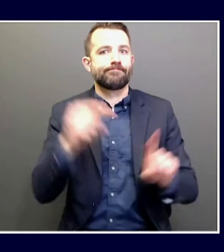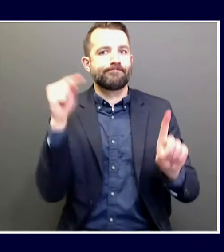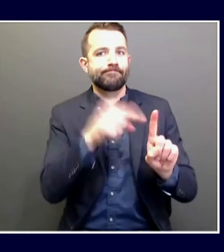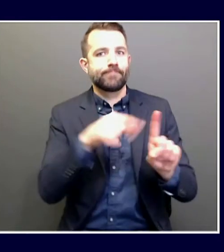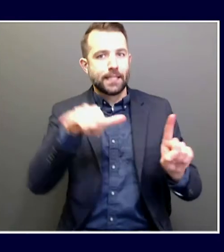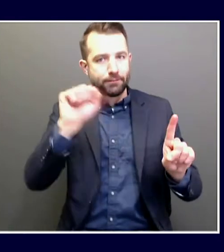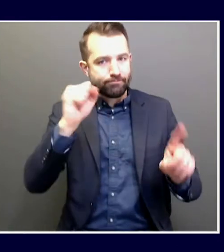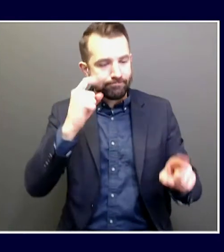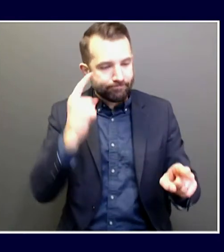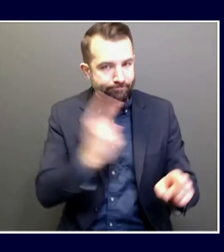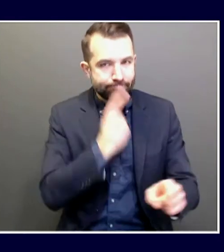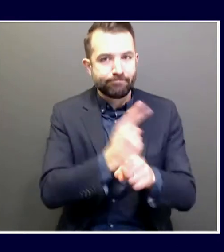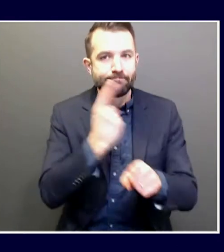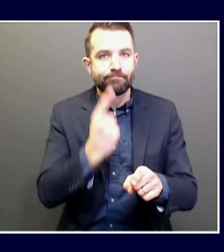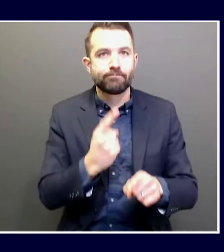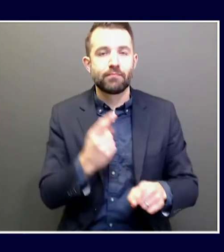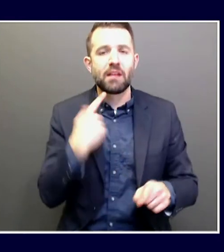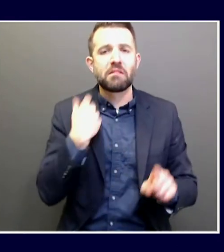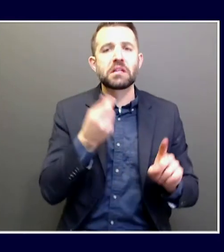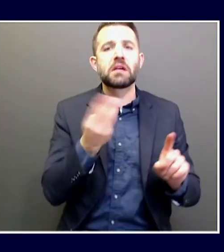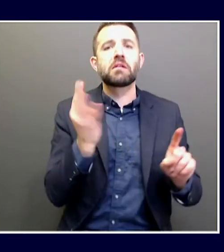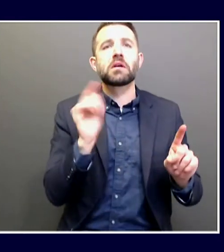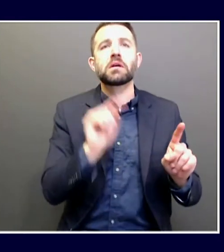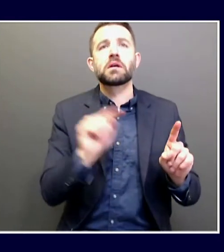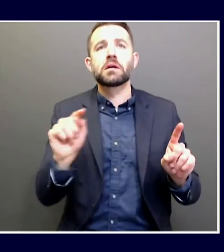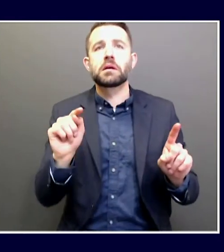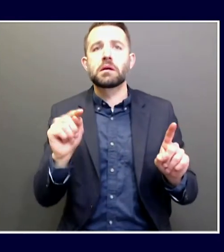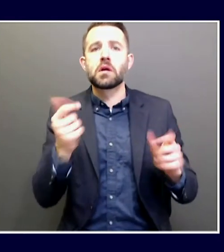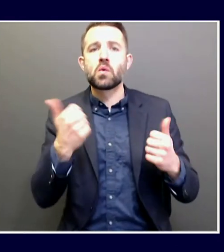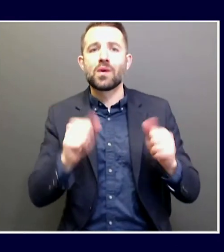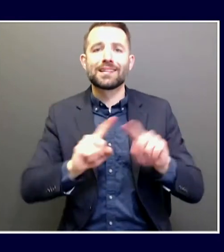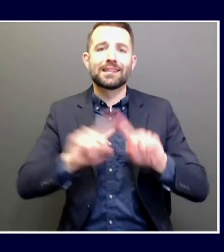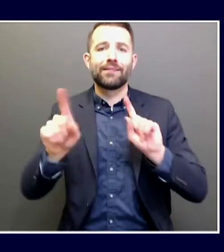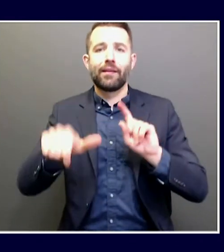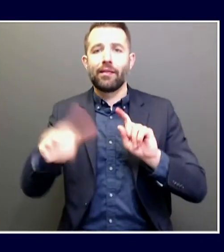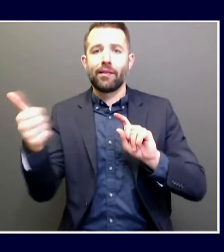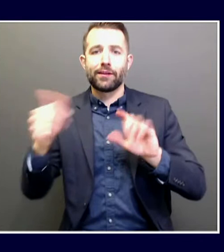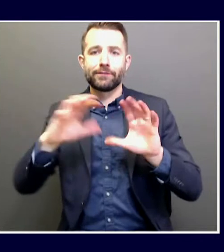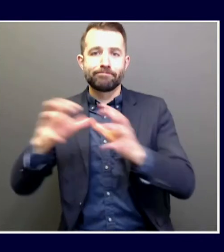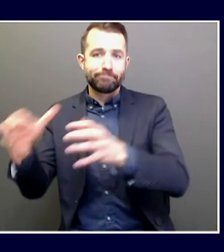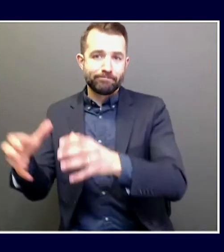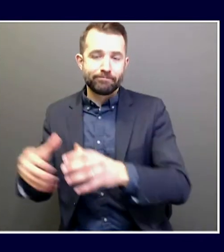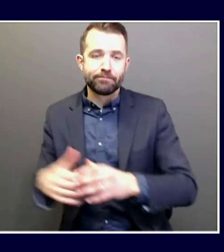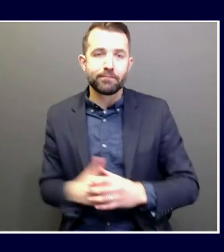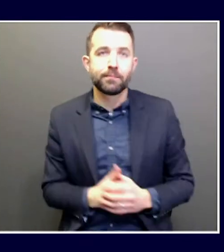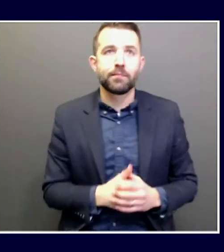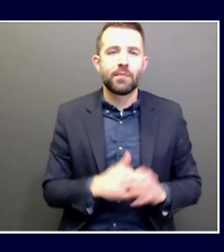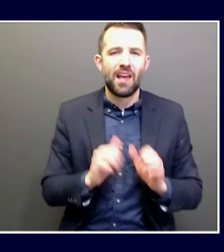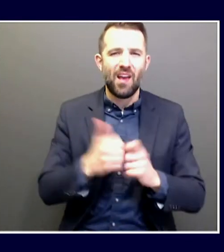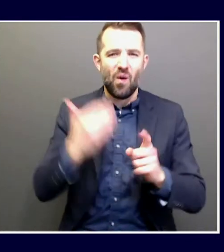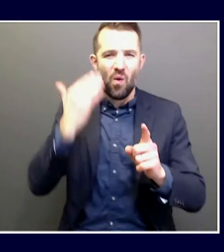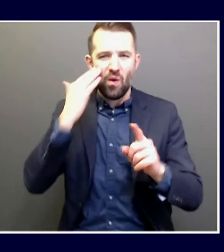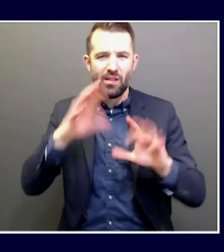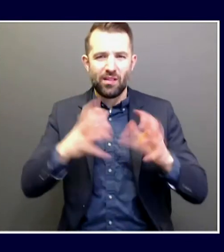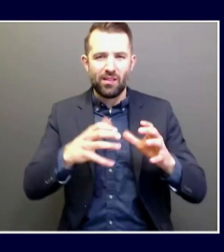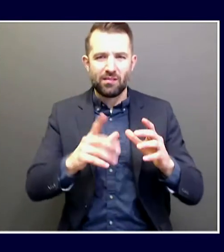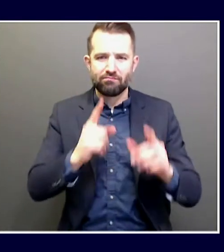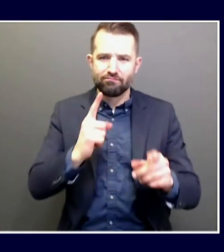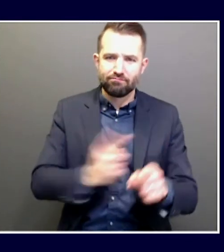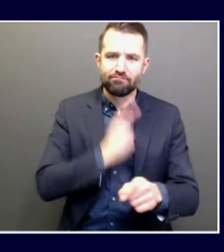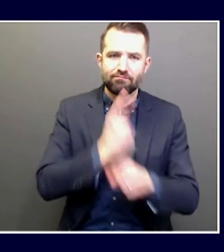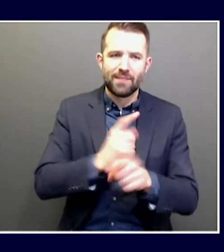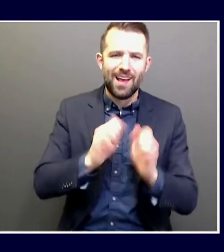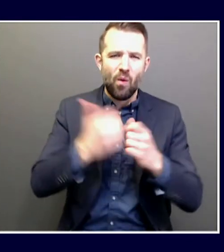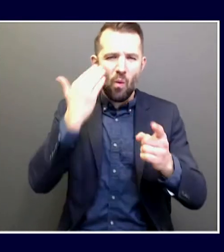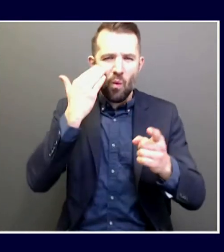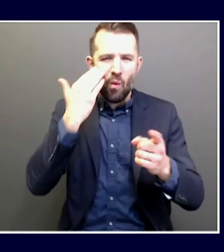And that is one strategy. Now, of course, how do you know whether the group that you're relying upon is itself bona fide or a